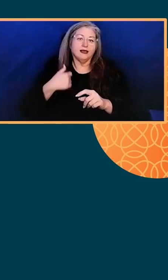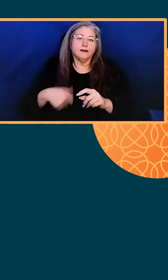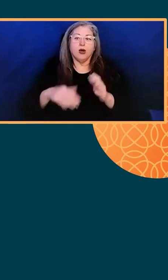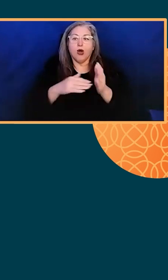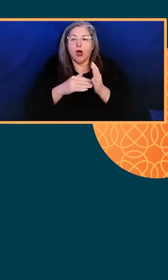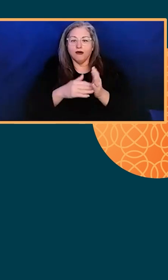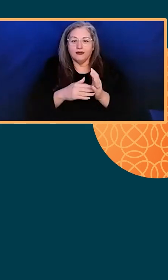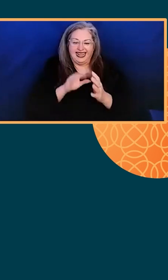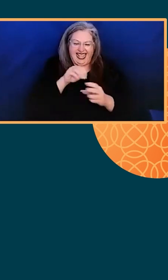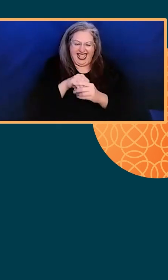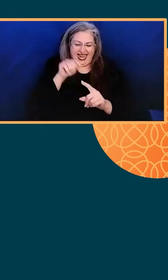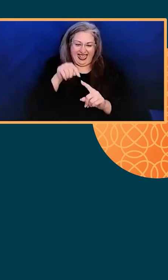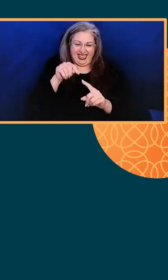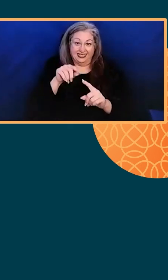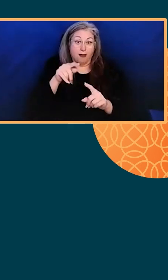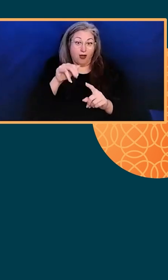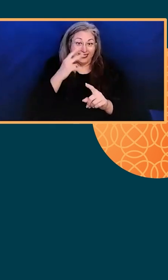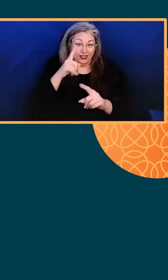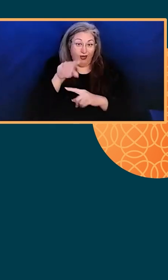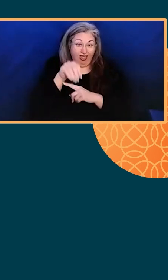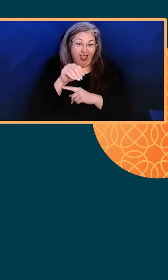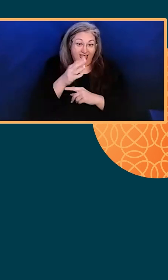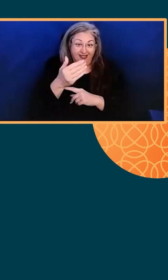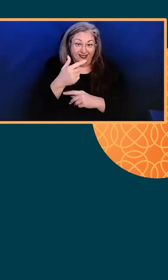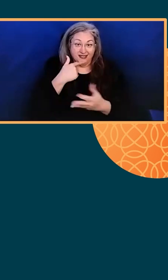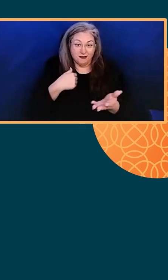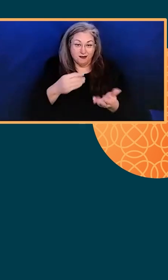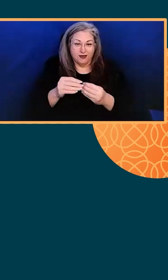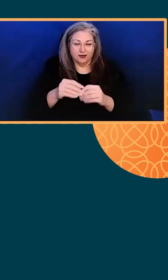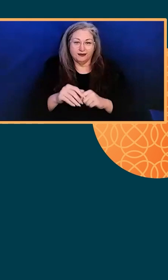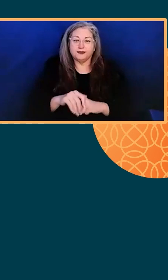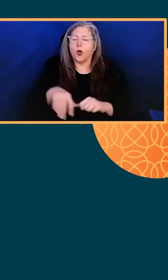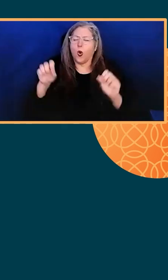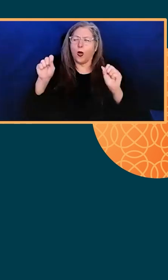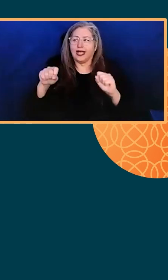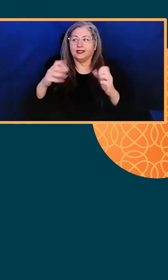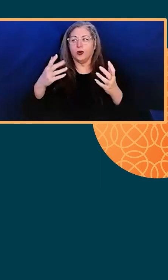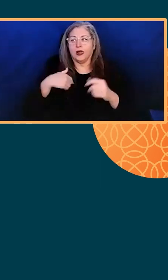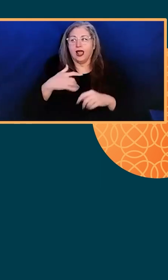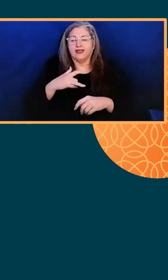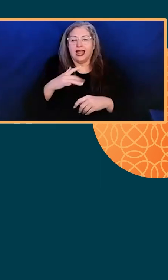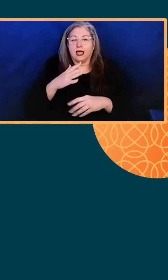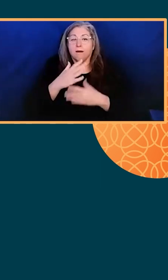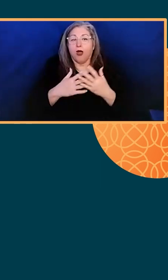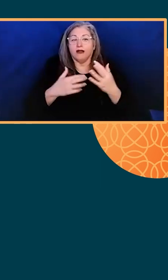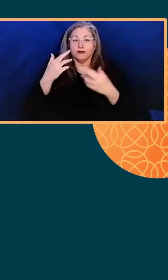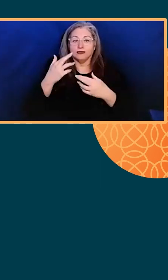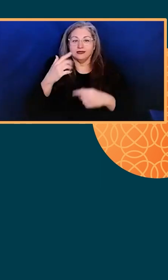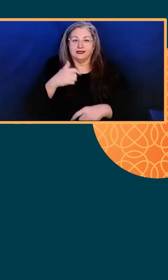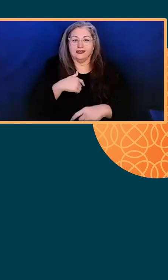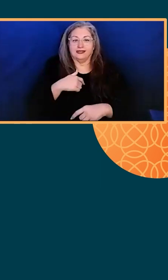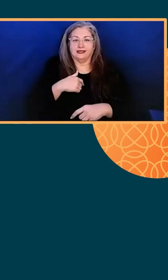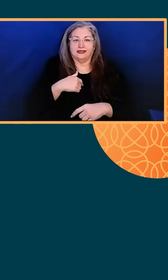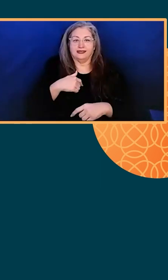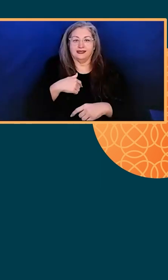often within this, Aparna, can you take it? Yeah. Yeah, well, I feel like part of the reason that